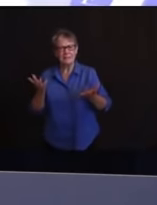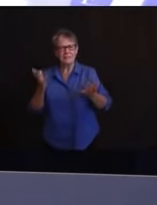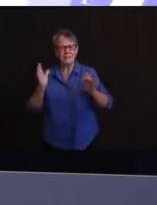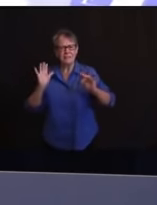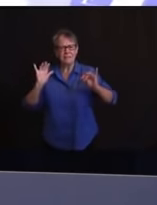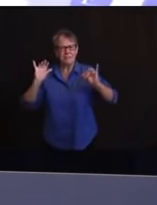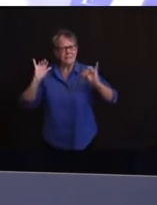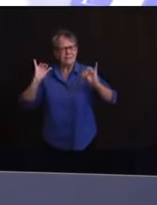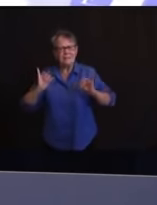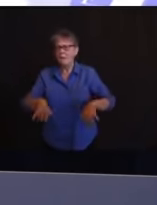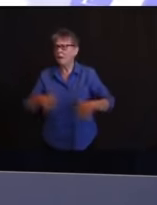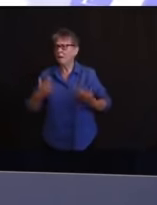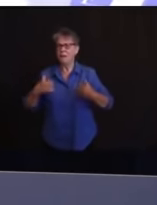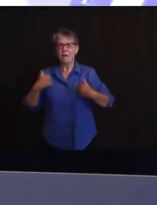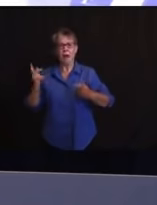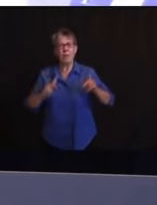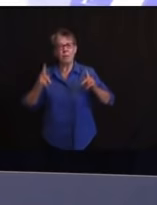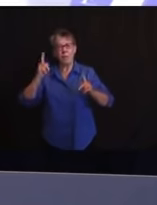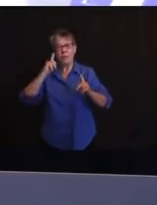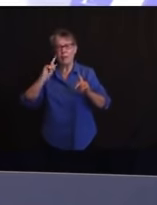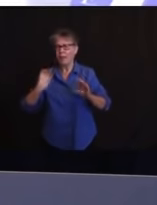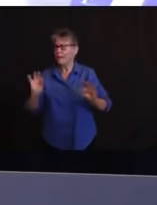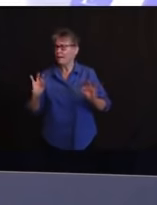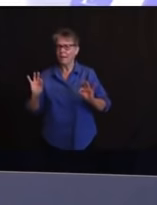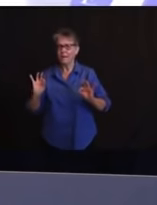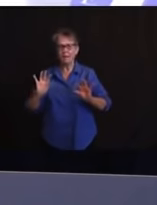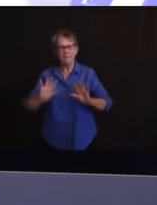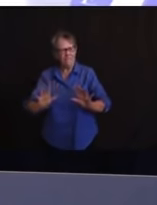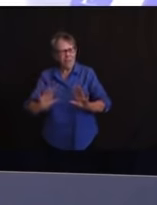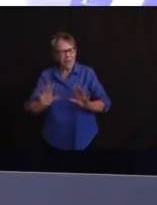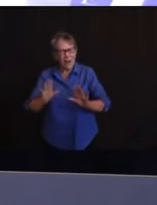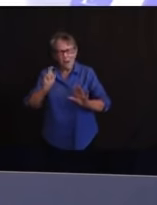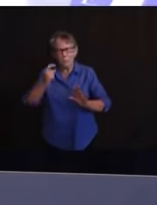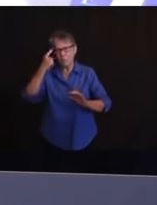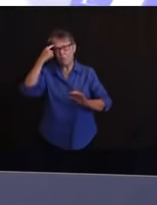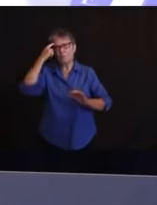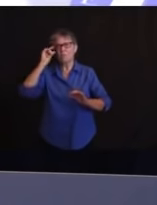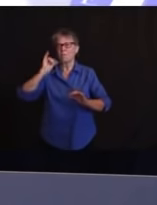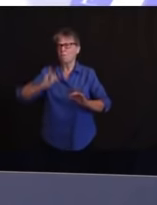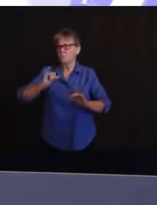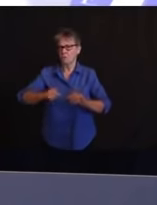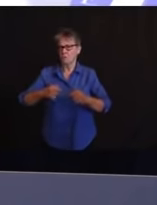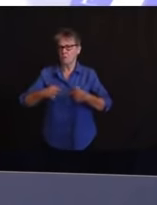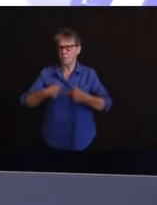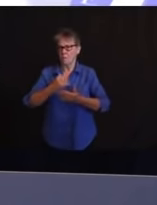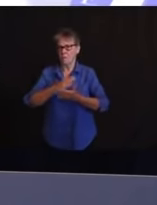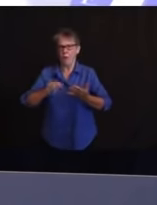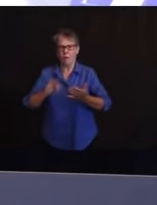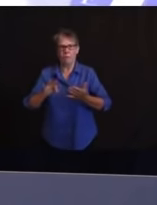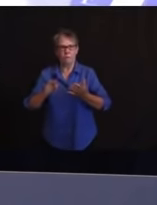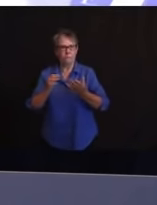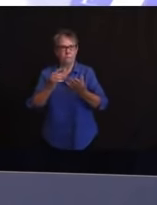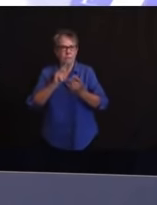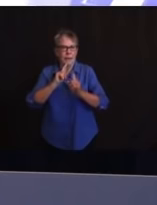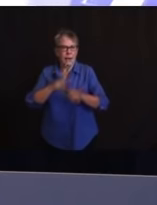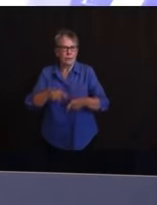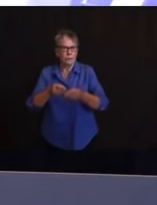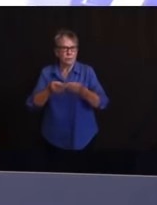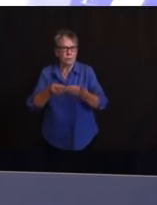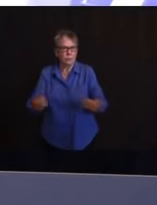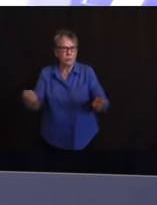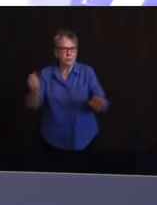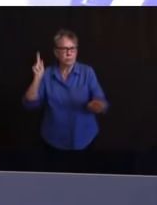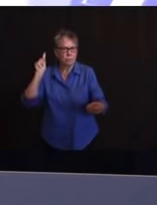slowing of the transmission of COVID-19. Next week, we will launch COVID-19 testing and contact tracing public